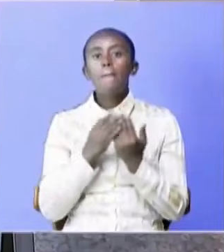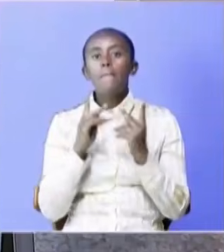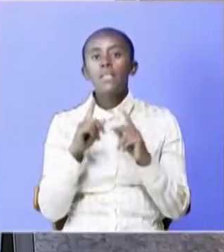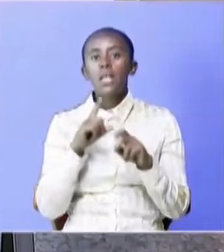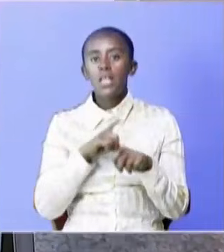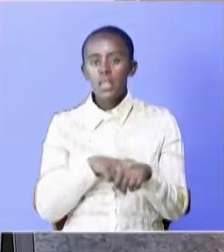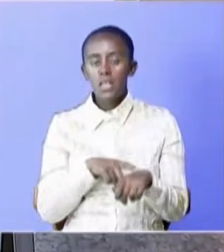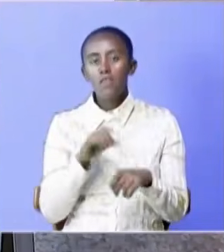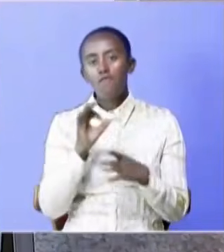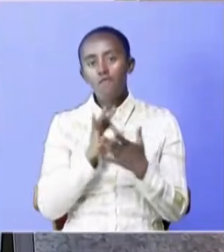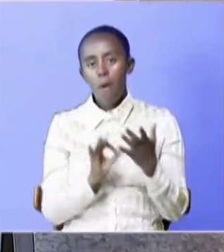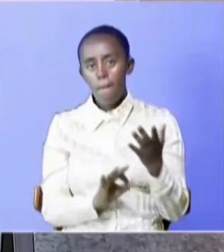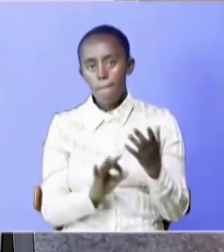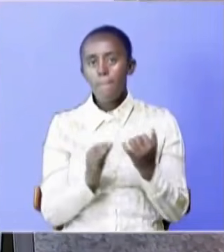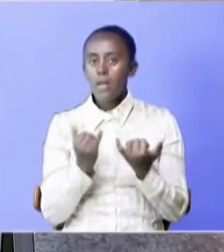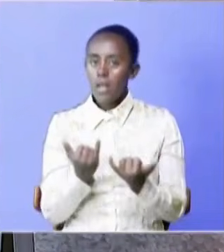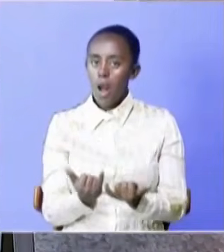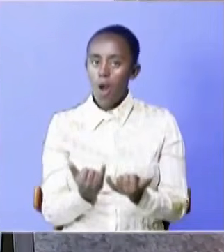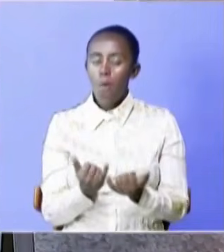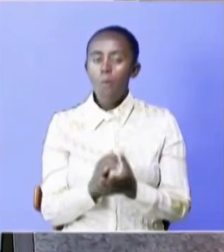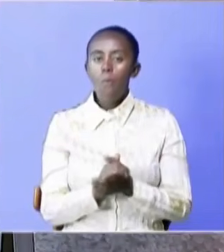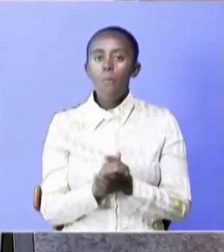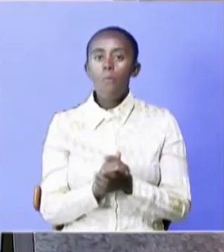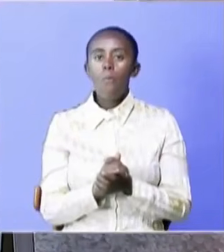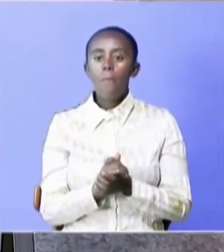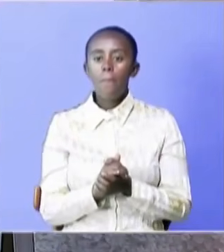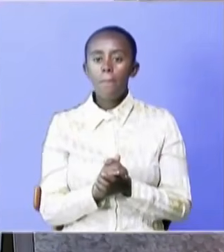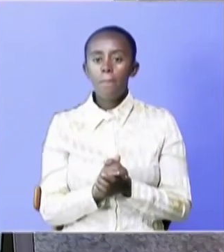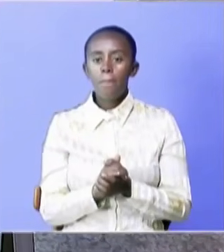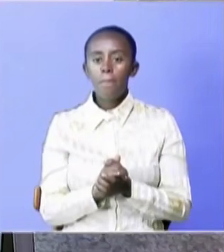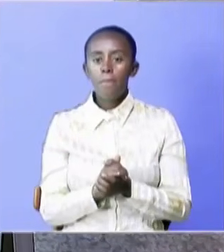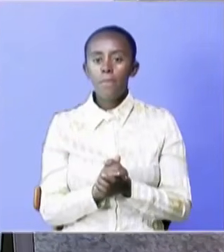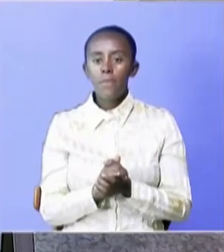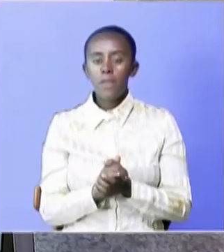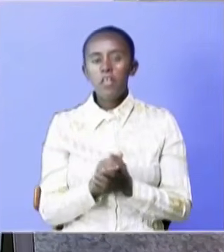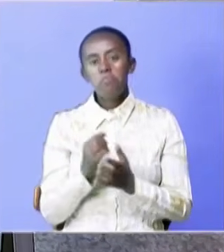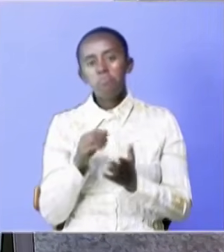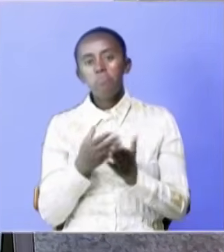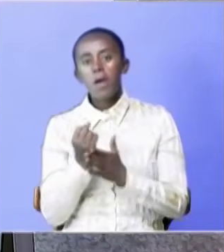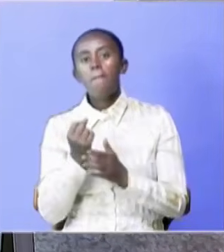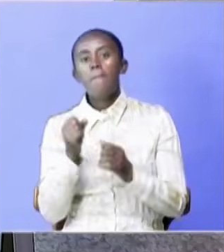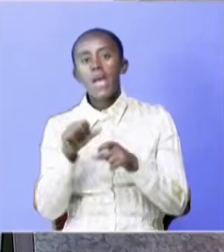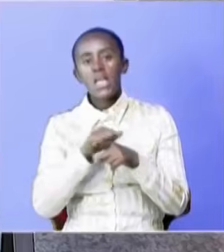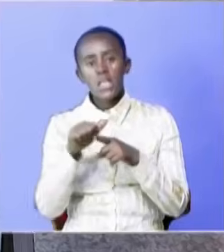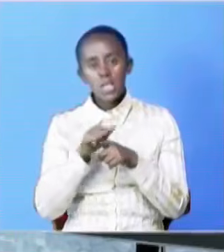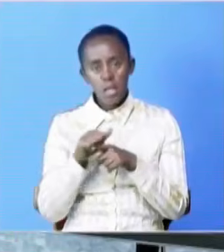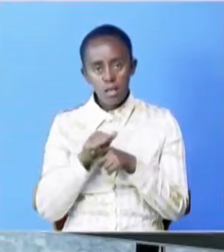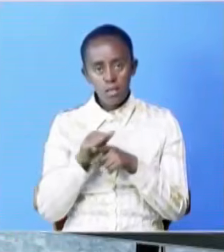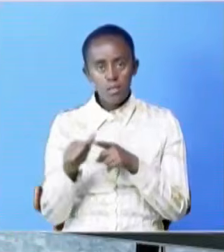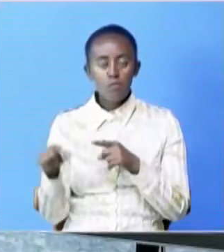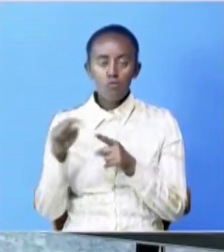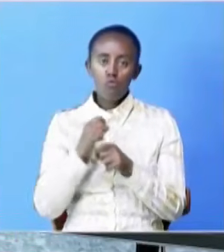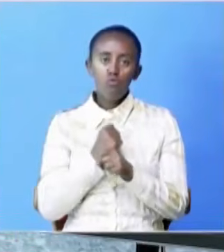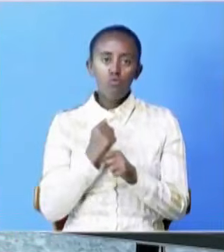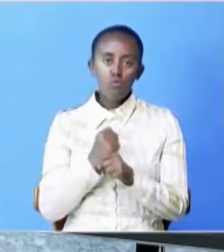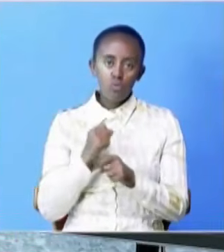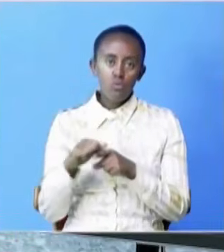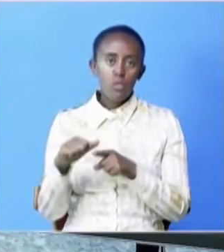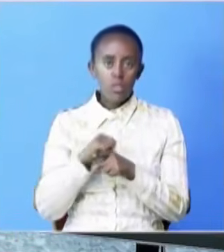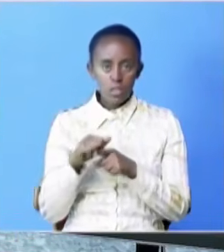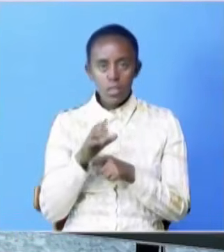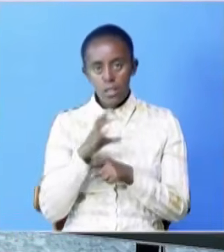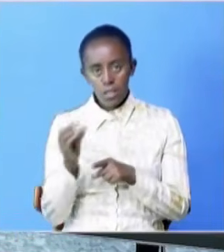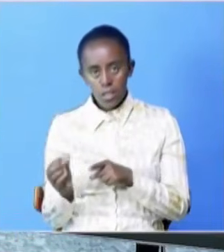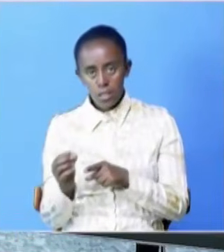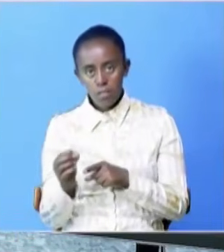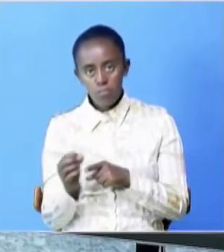present form. Okay, now let's do some exercises. Now let's do some exercises and